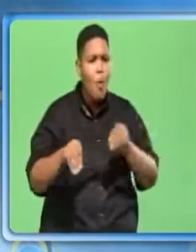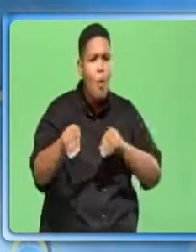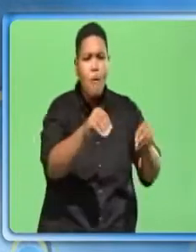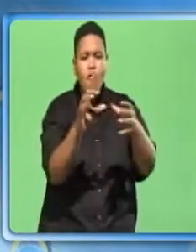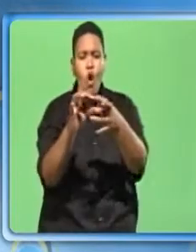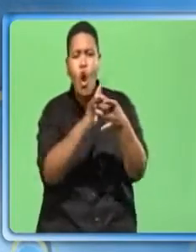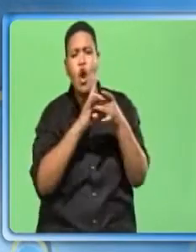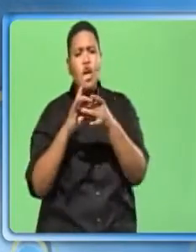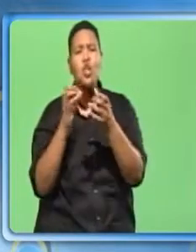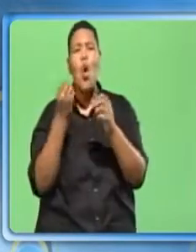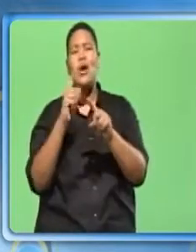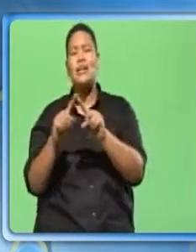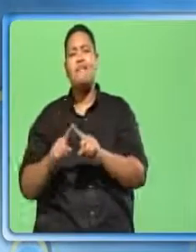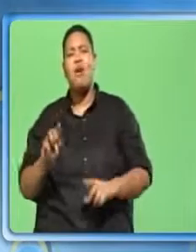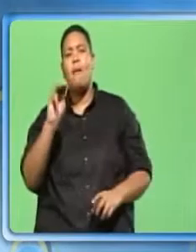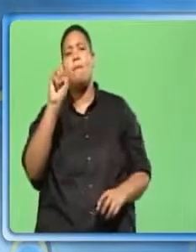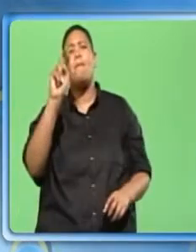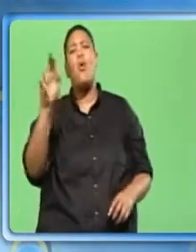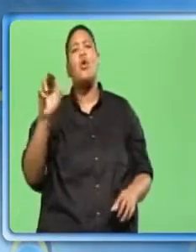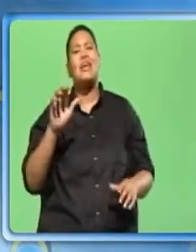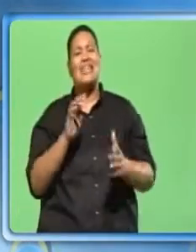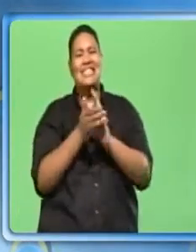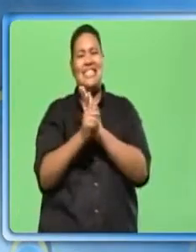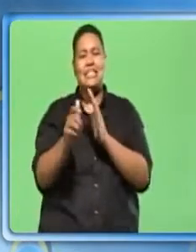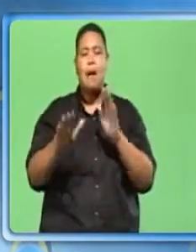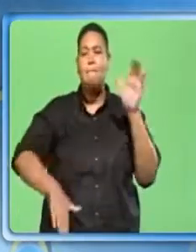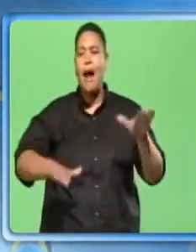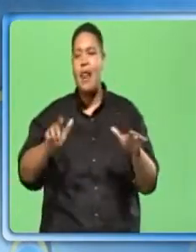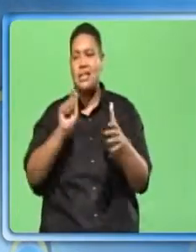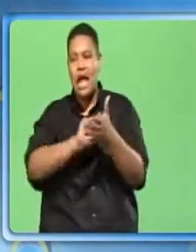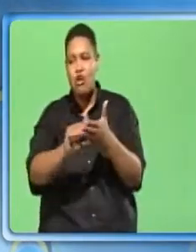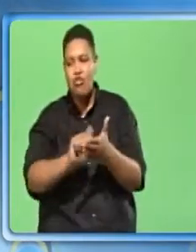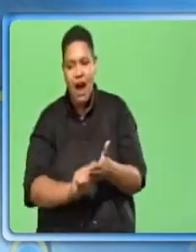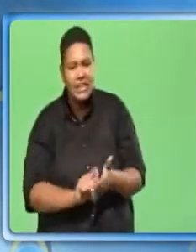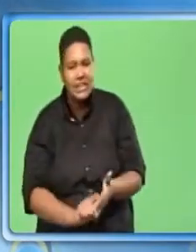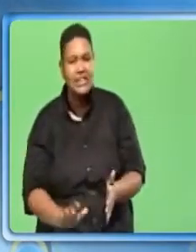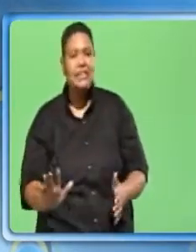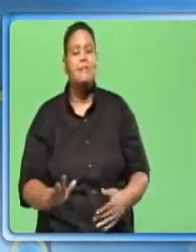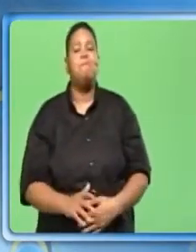motor skills and balance, like writing,